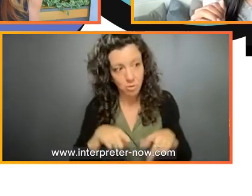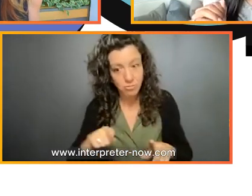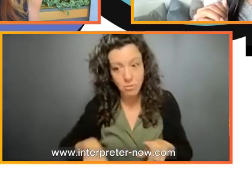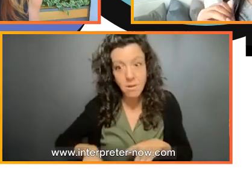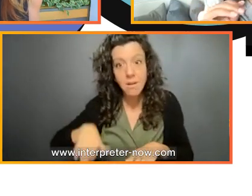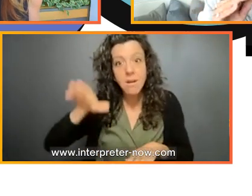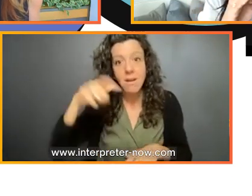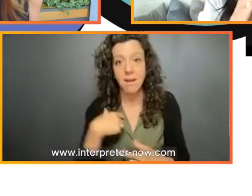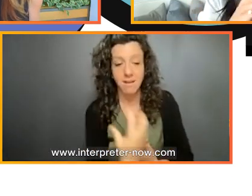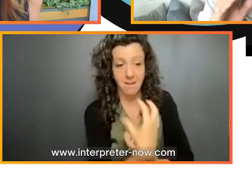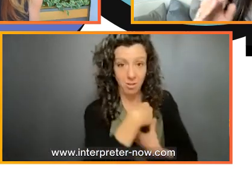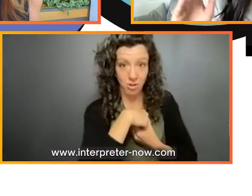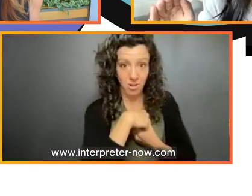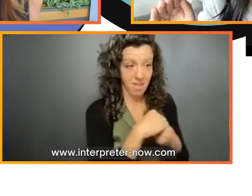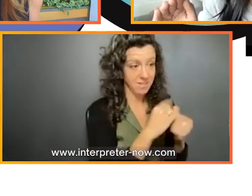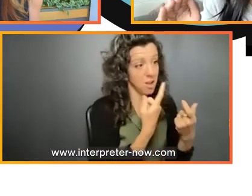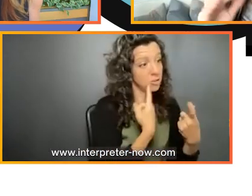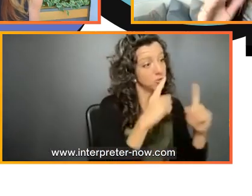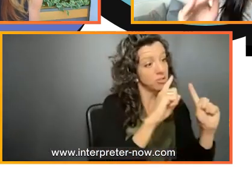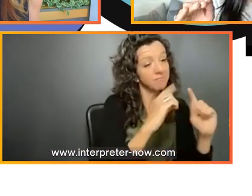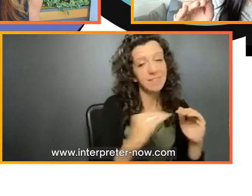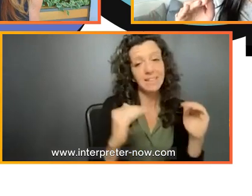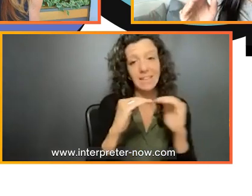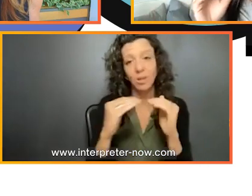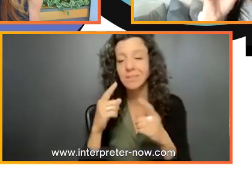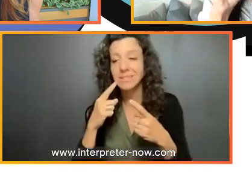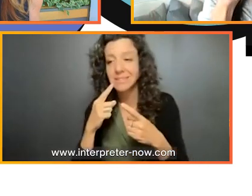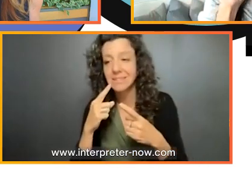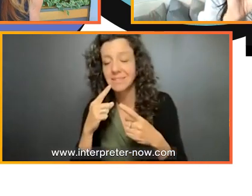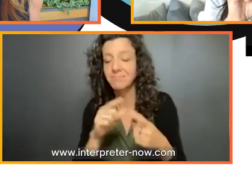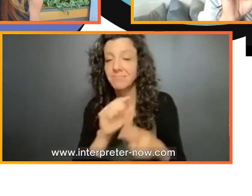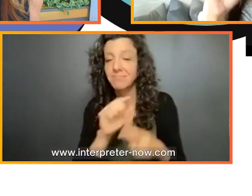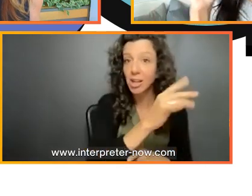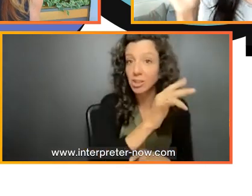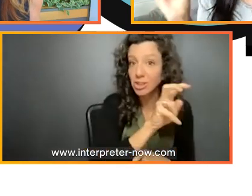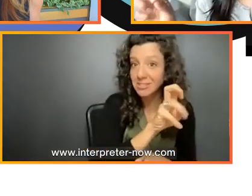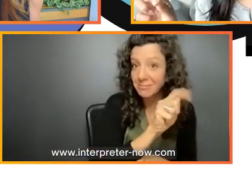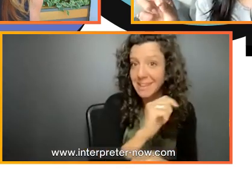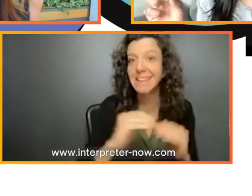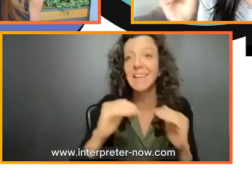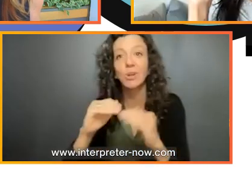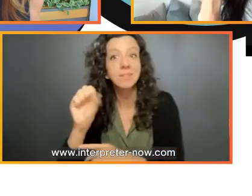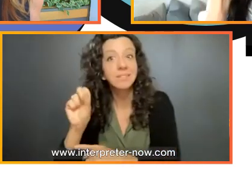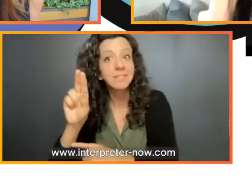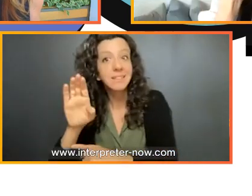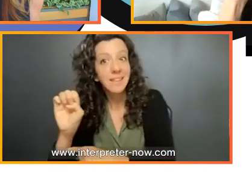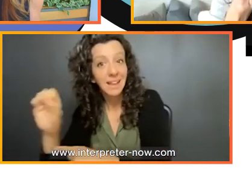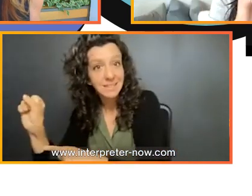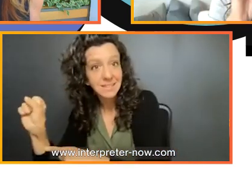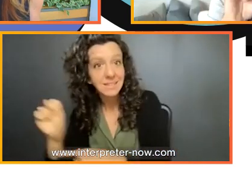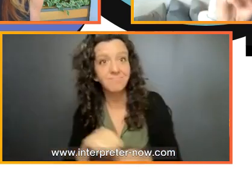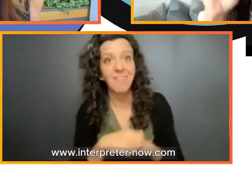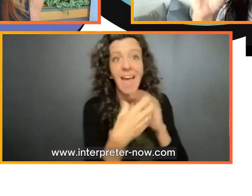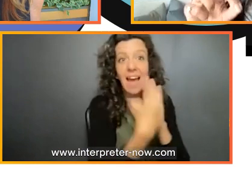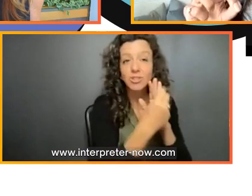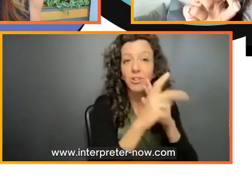love and affirmation. And along the way, I internalized achievement equals success.